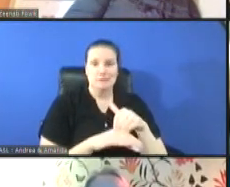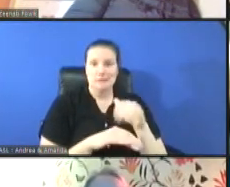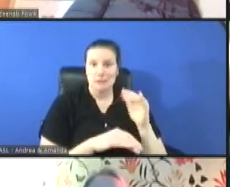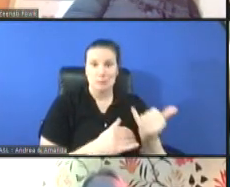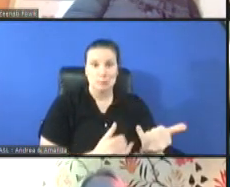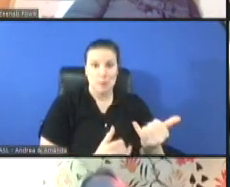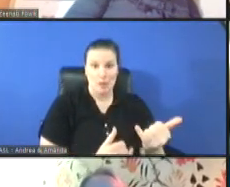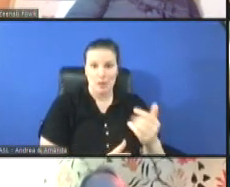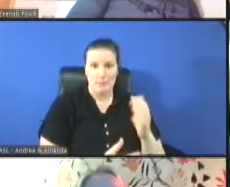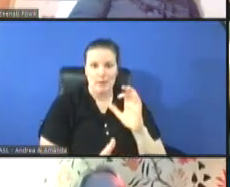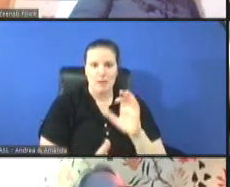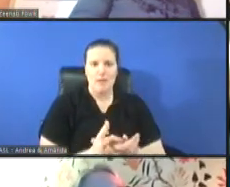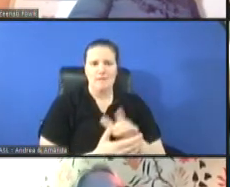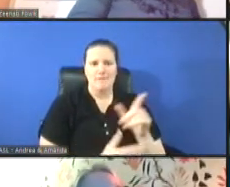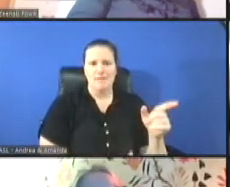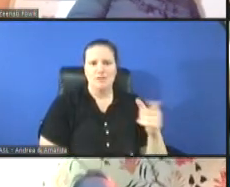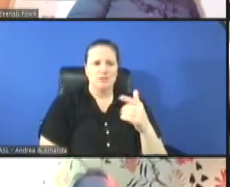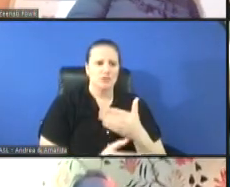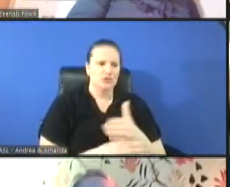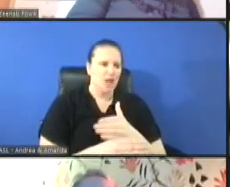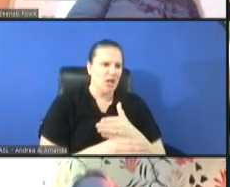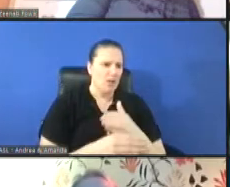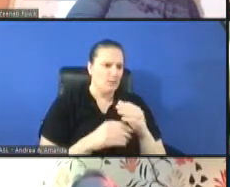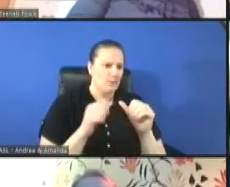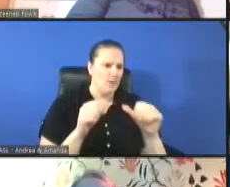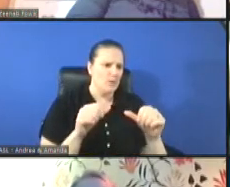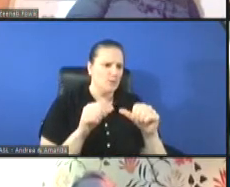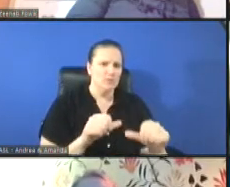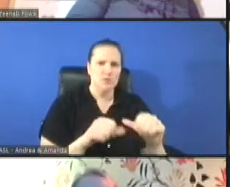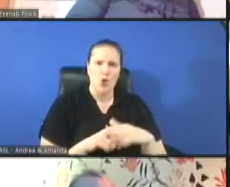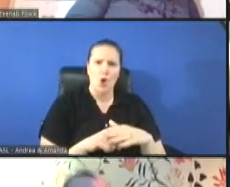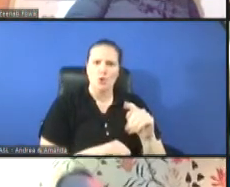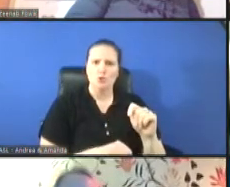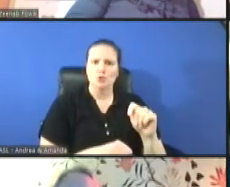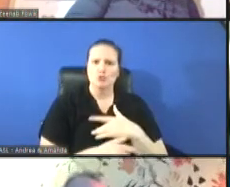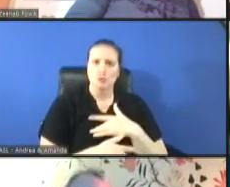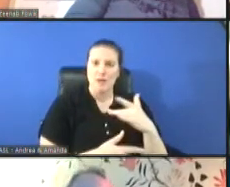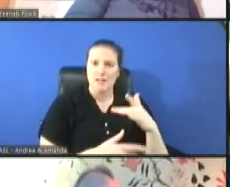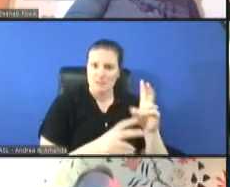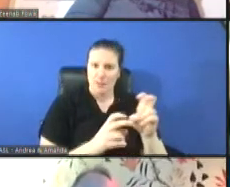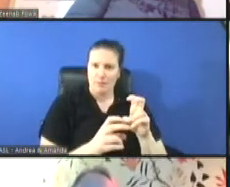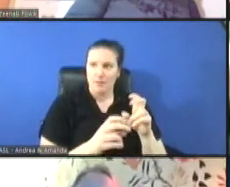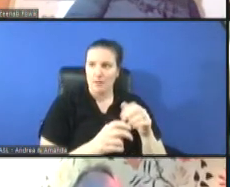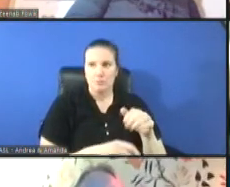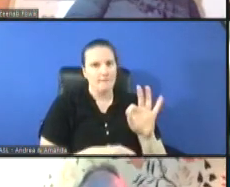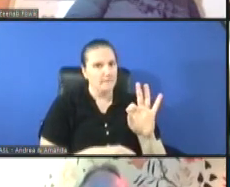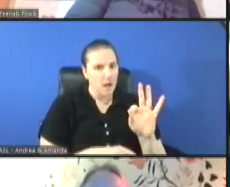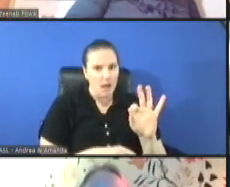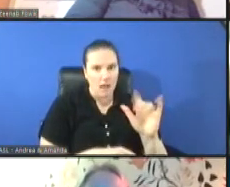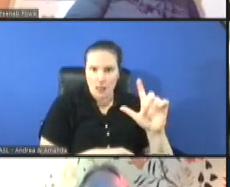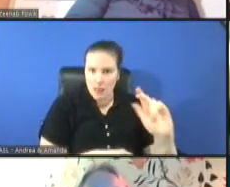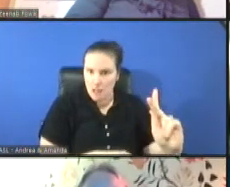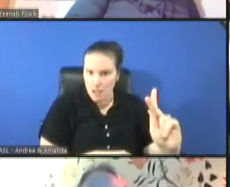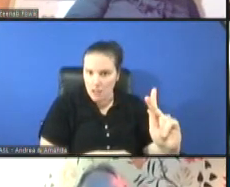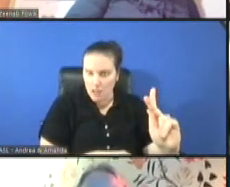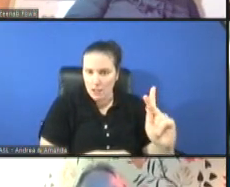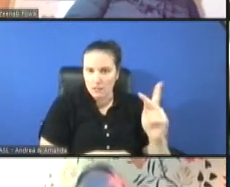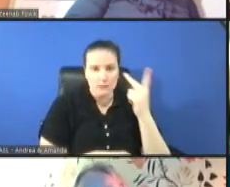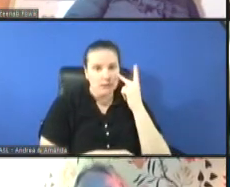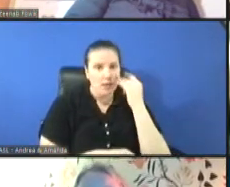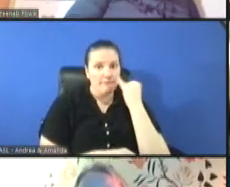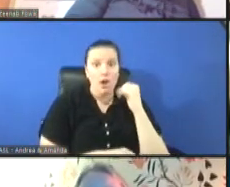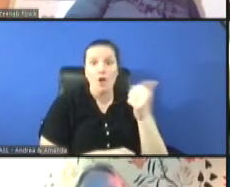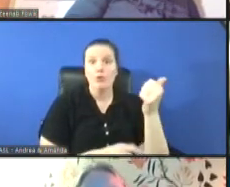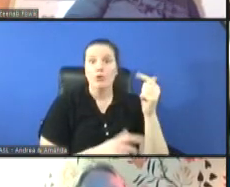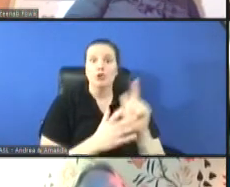he shared and posted on trending topics, and I'll try to find a link to that or see if one of the other